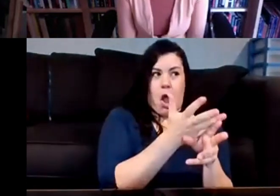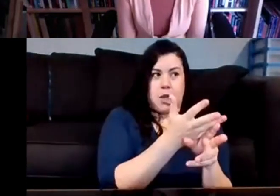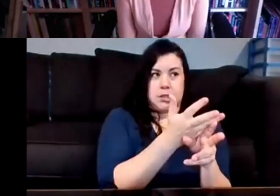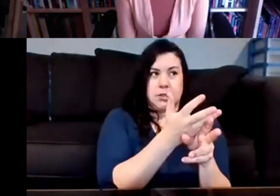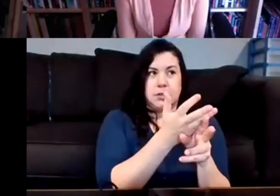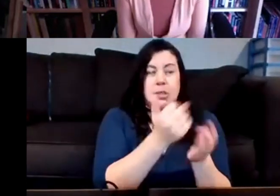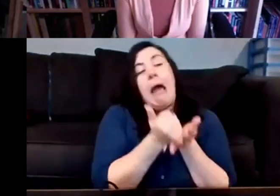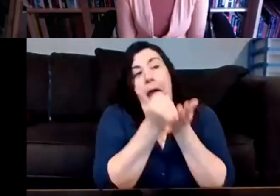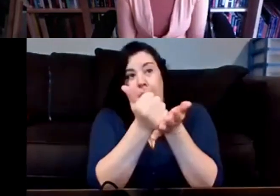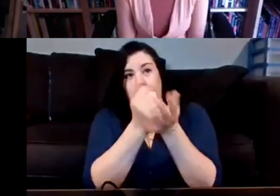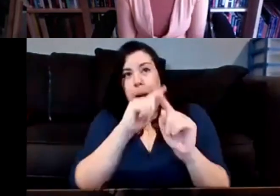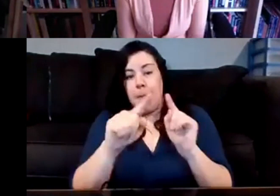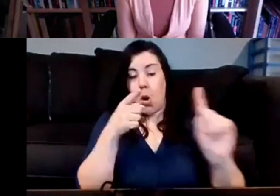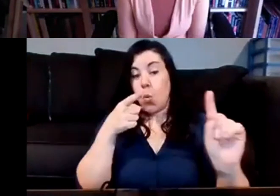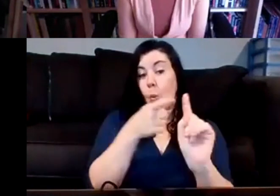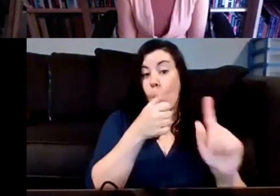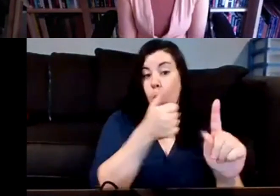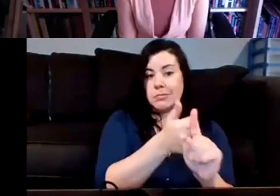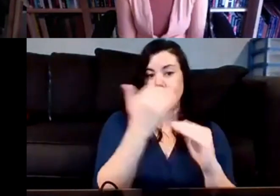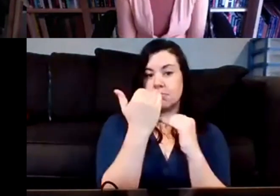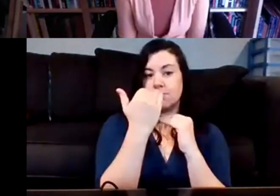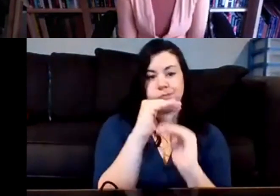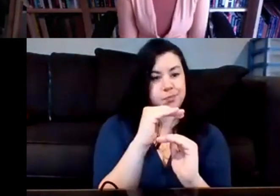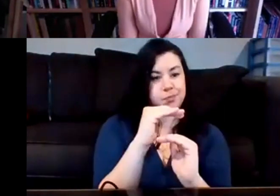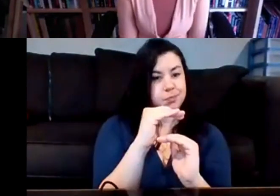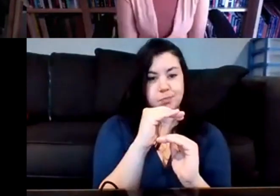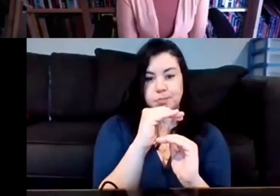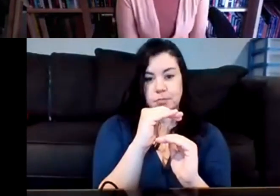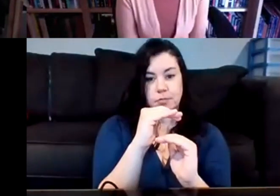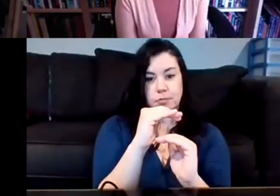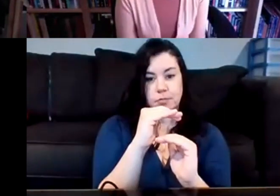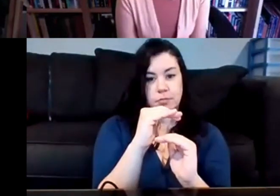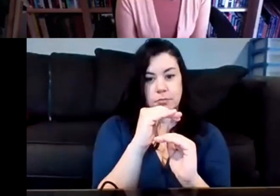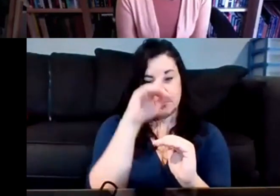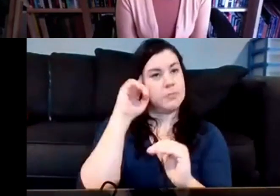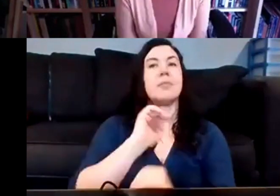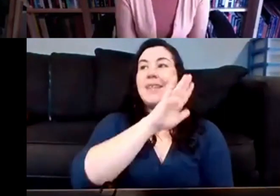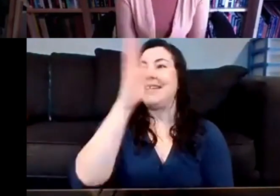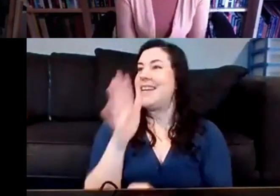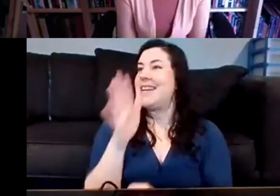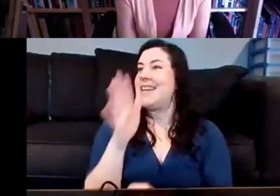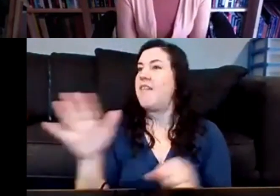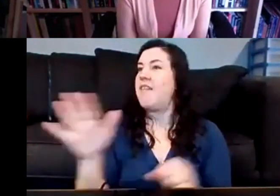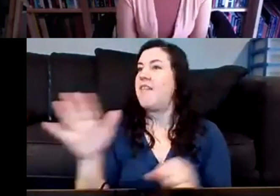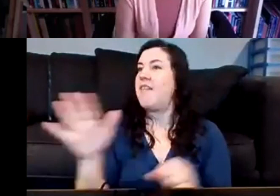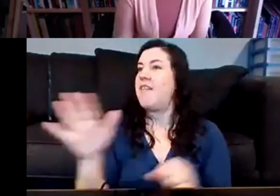goals. We have never been fully enfranchised. In fact, it's Calvin